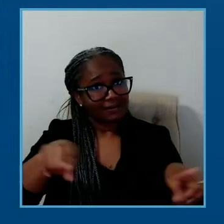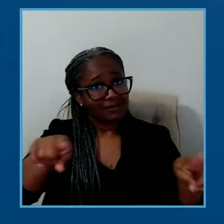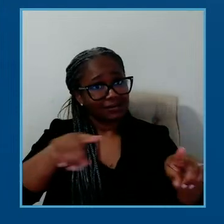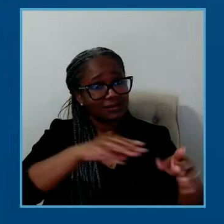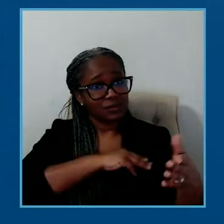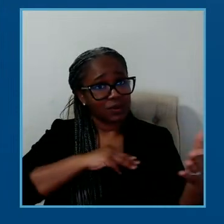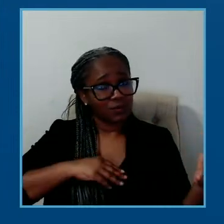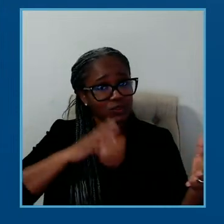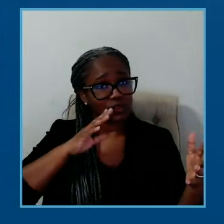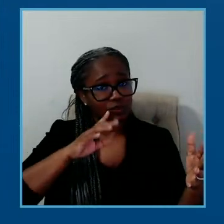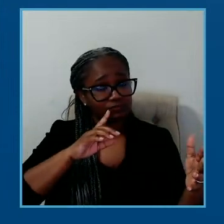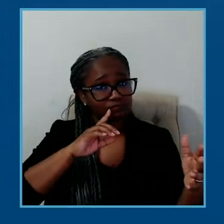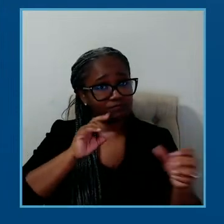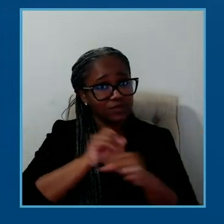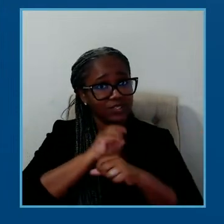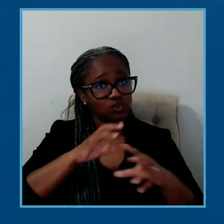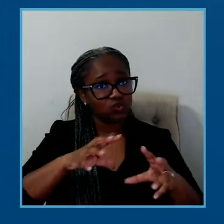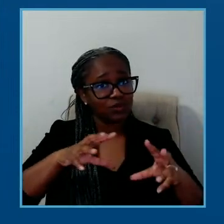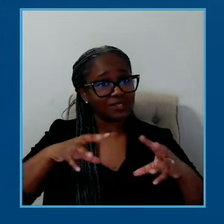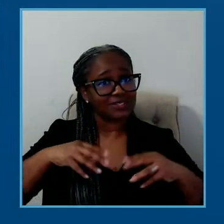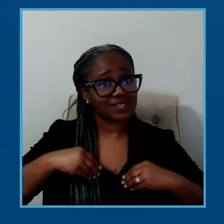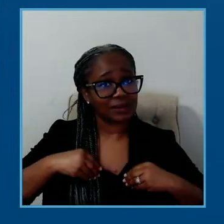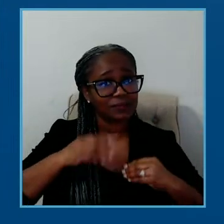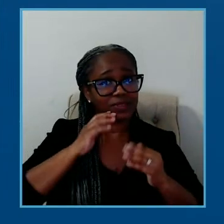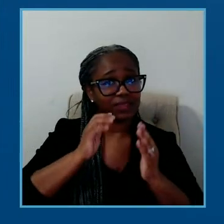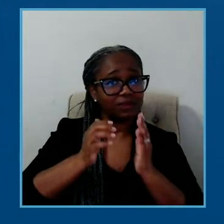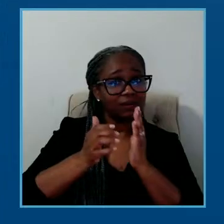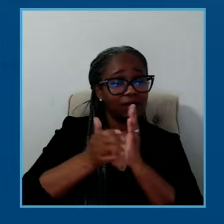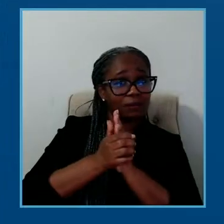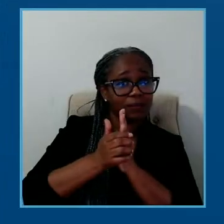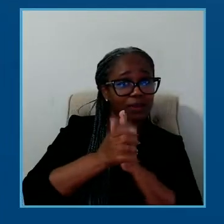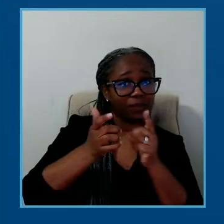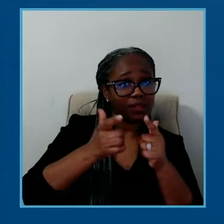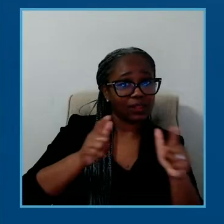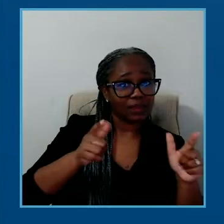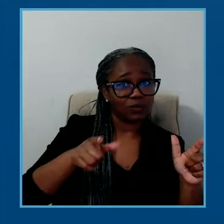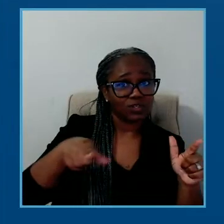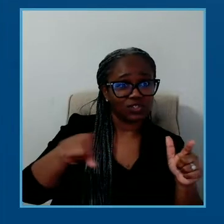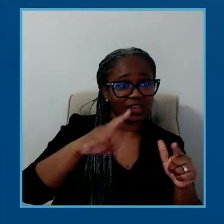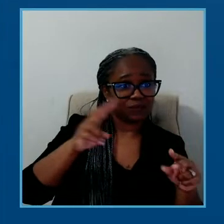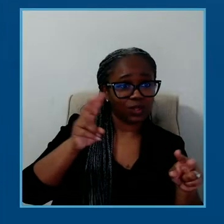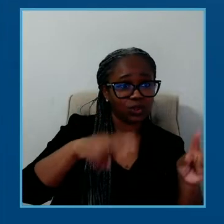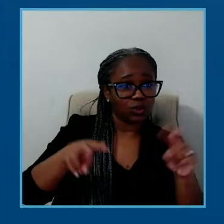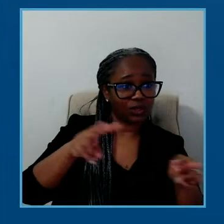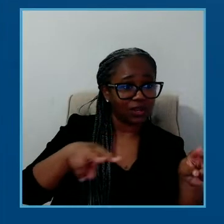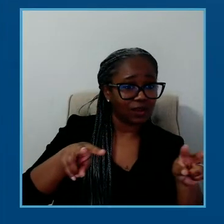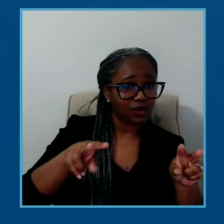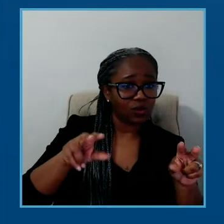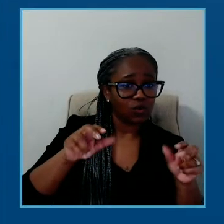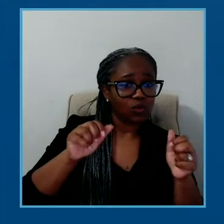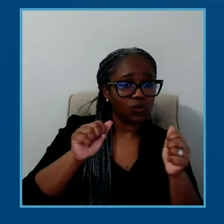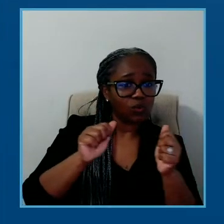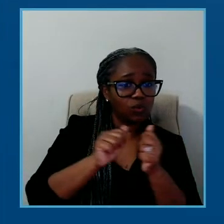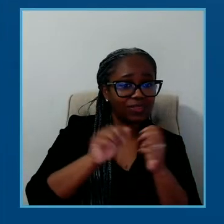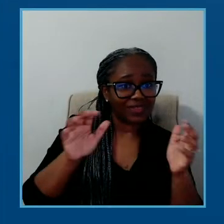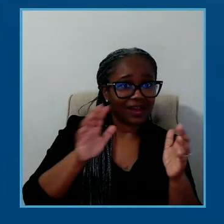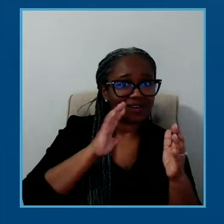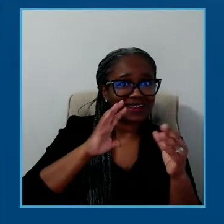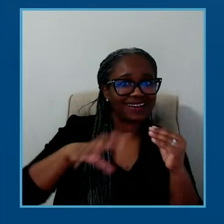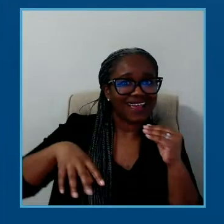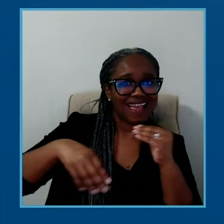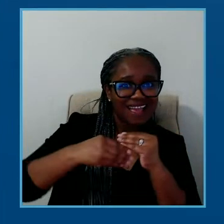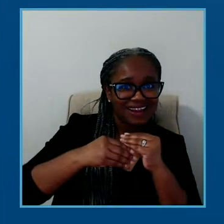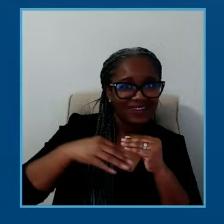adopt the amendment language they've been looking at as it was changed without an additional vote. They're doing